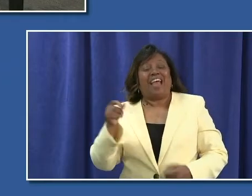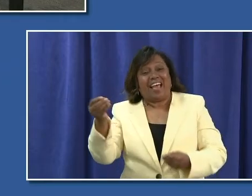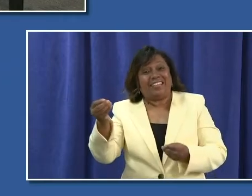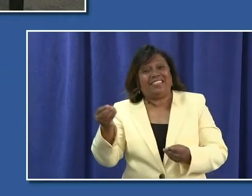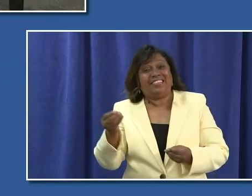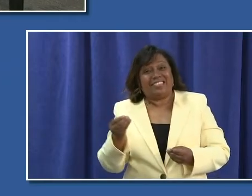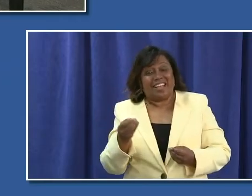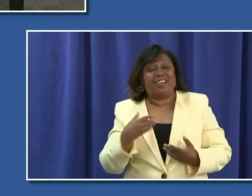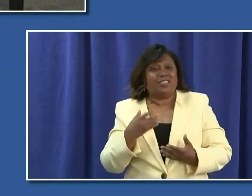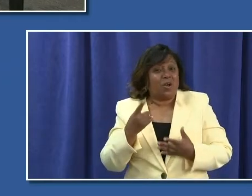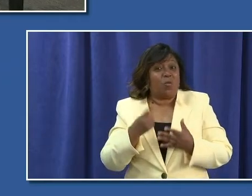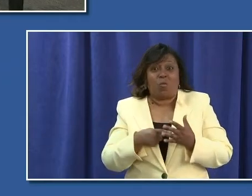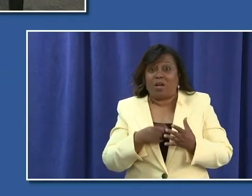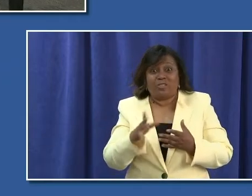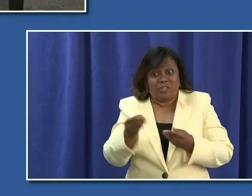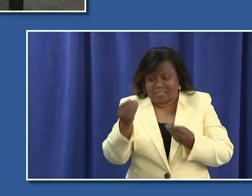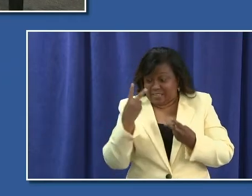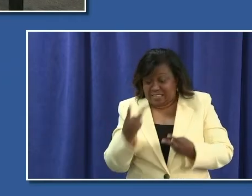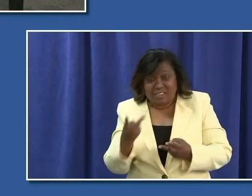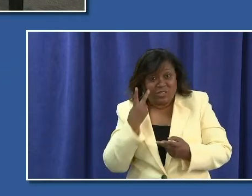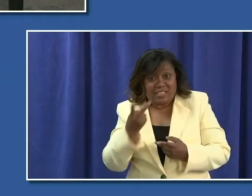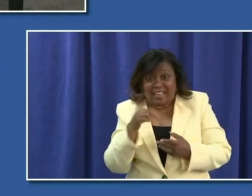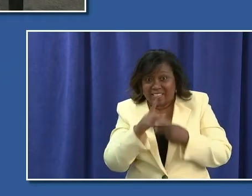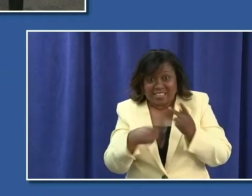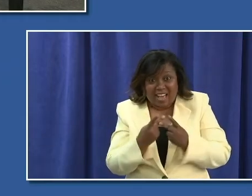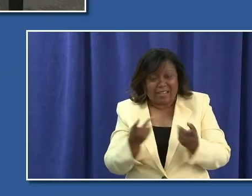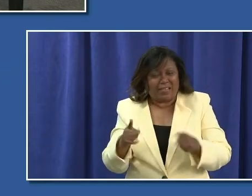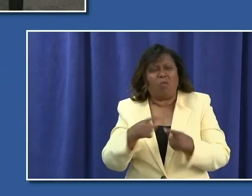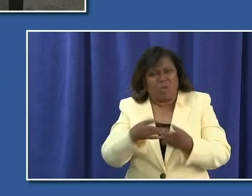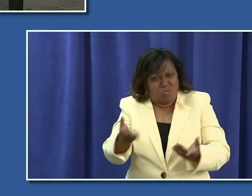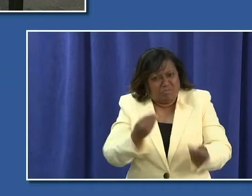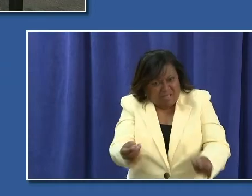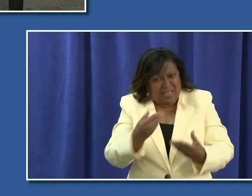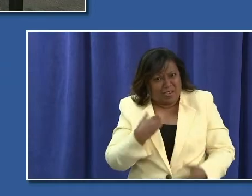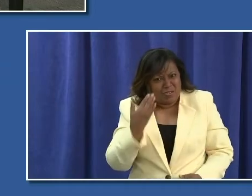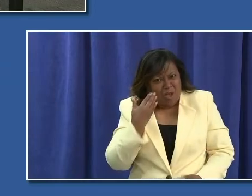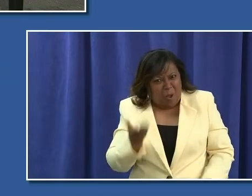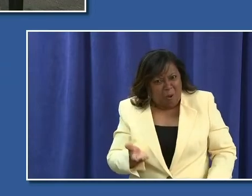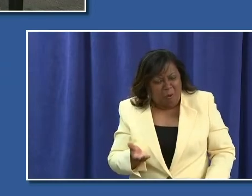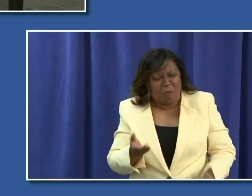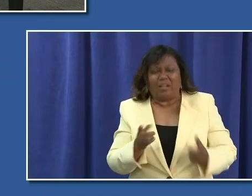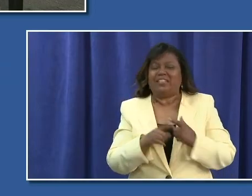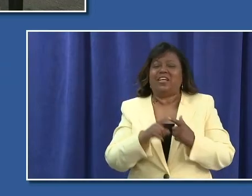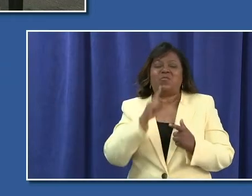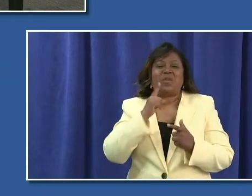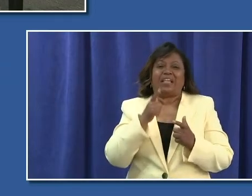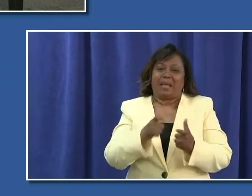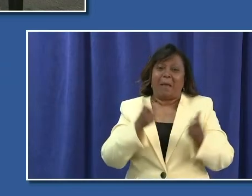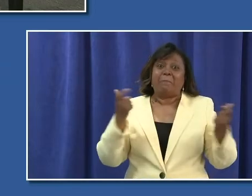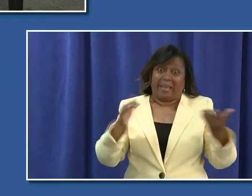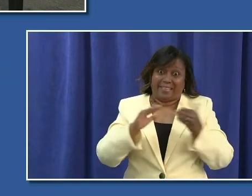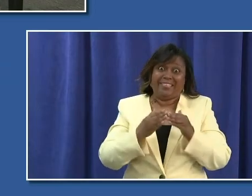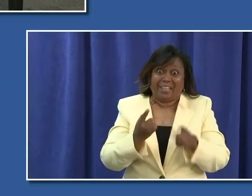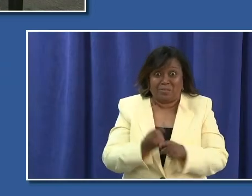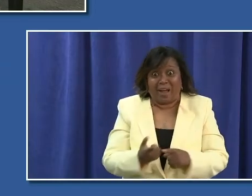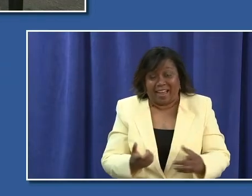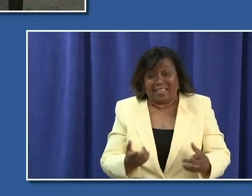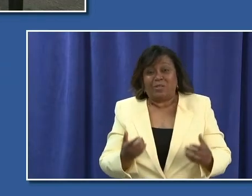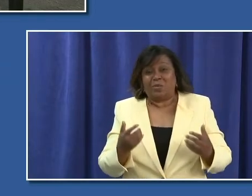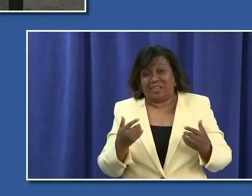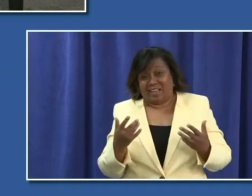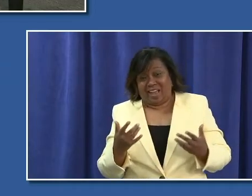us what you're seeing. If you see this kind of thing occur, we want to know about it. It's a big city, right? We